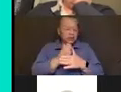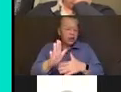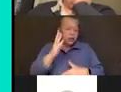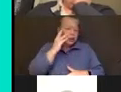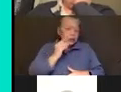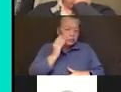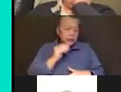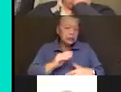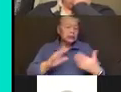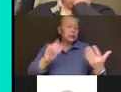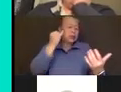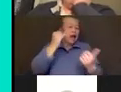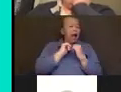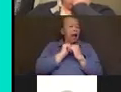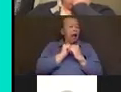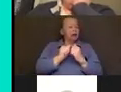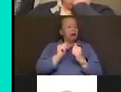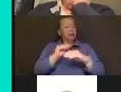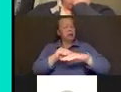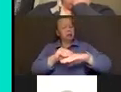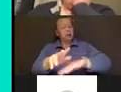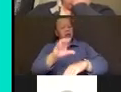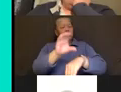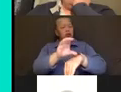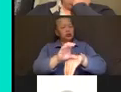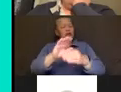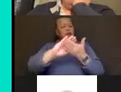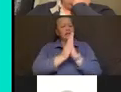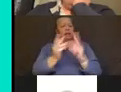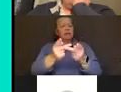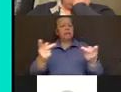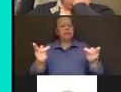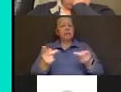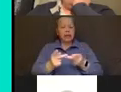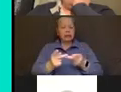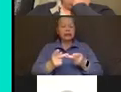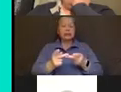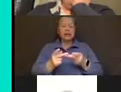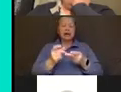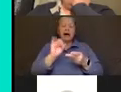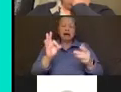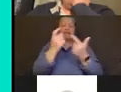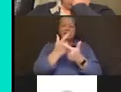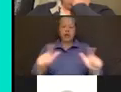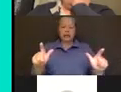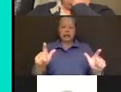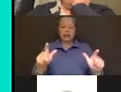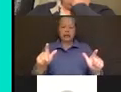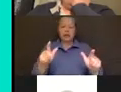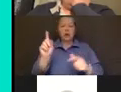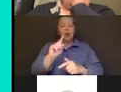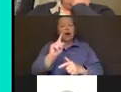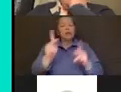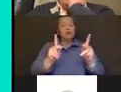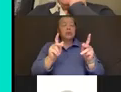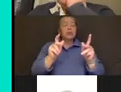can we shape the church to be a place of liberation for both people with disabilities and